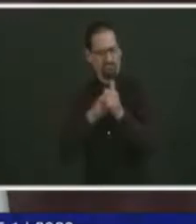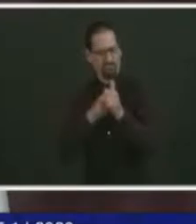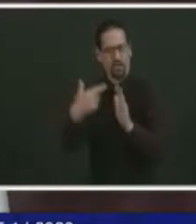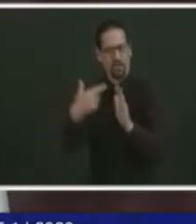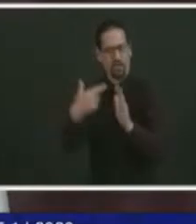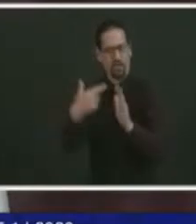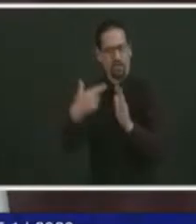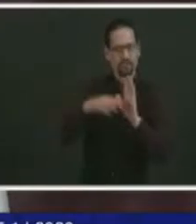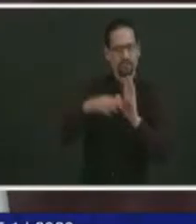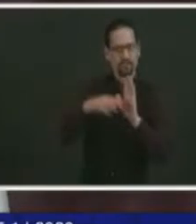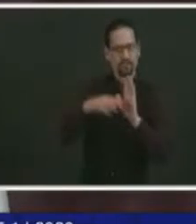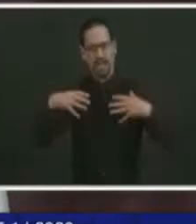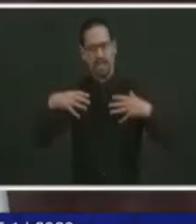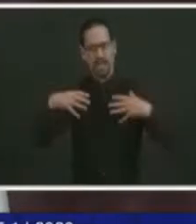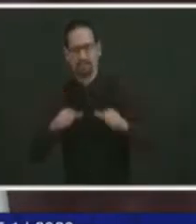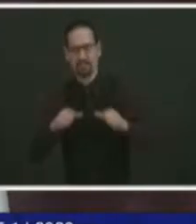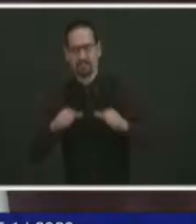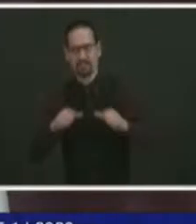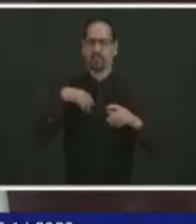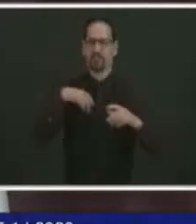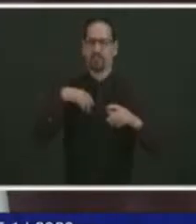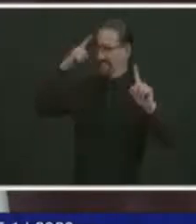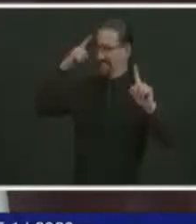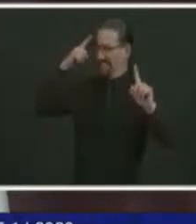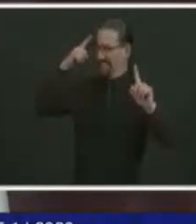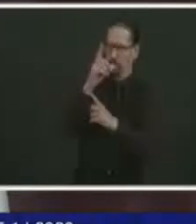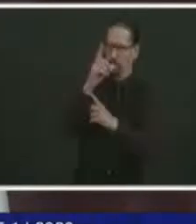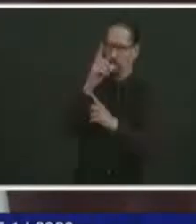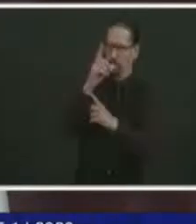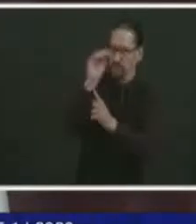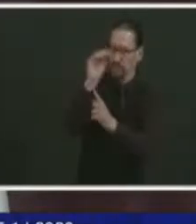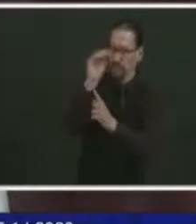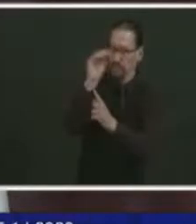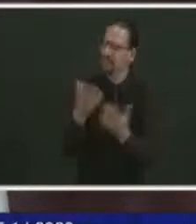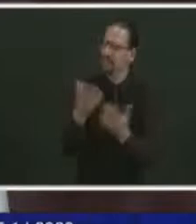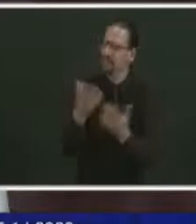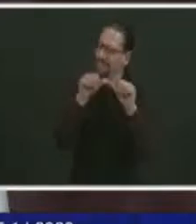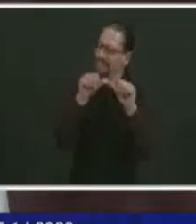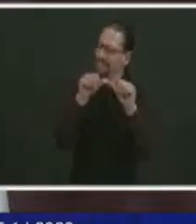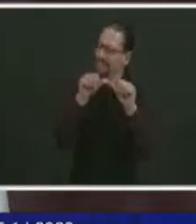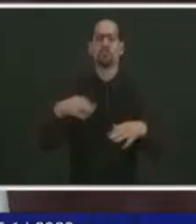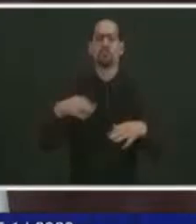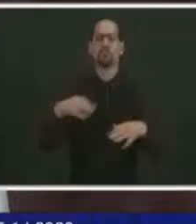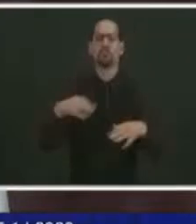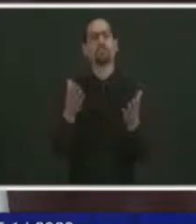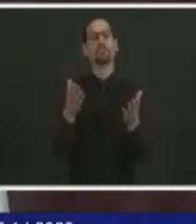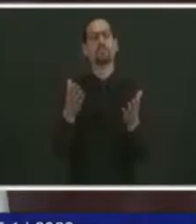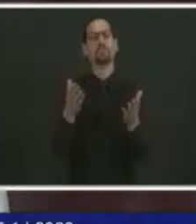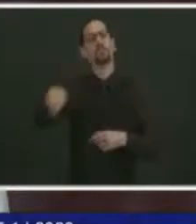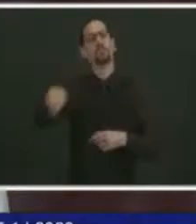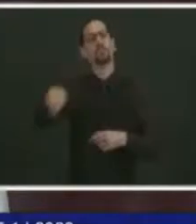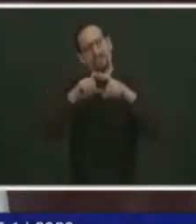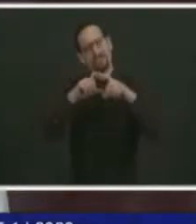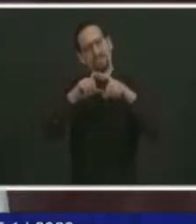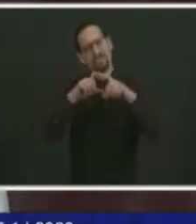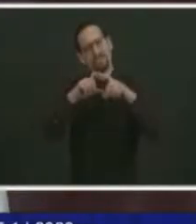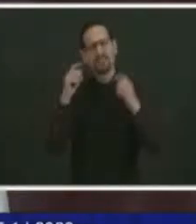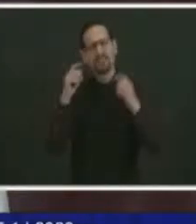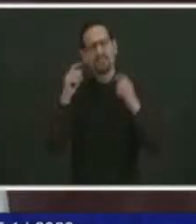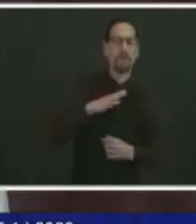we want, if you are able to wear a mask, you know, if you have an underlying health condition, I understand that. If